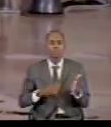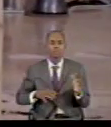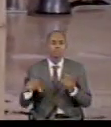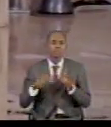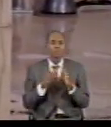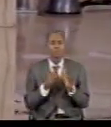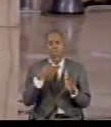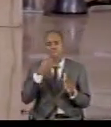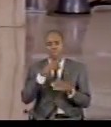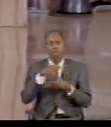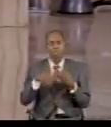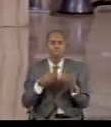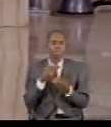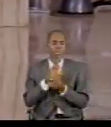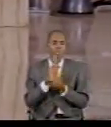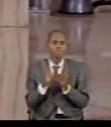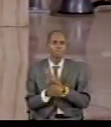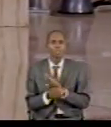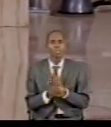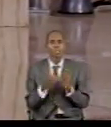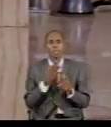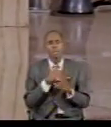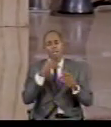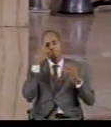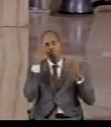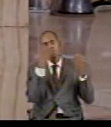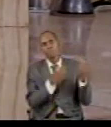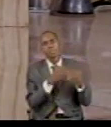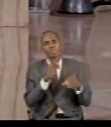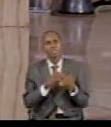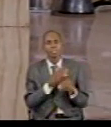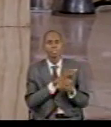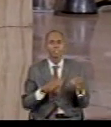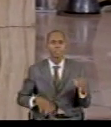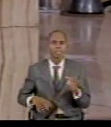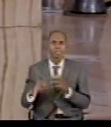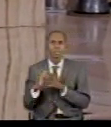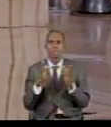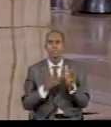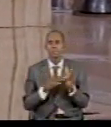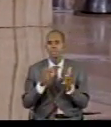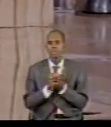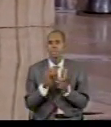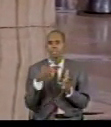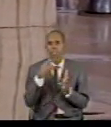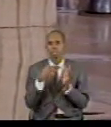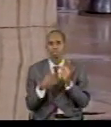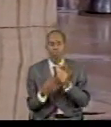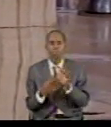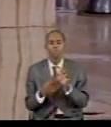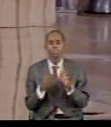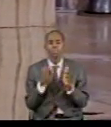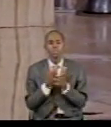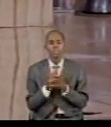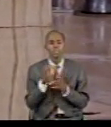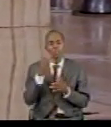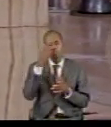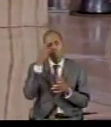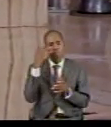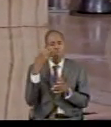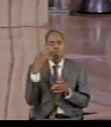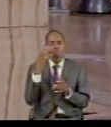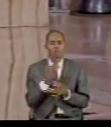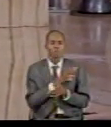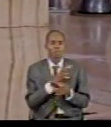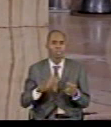and faith in Christ Jesus? Doth it show if any man be in Christ, because of Christ, he